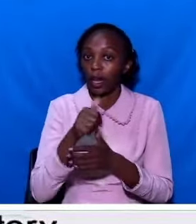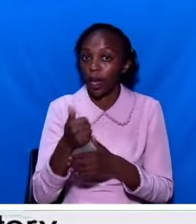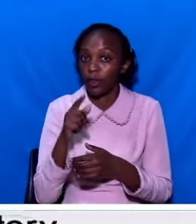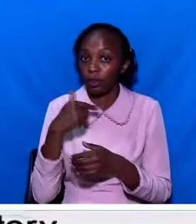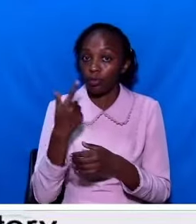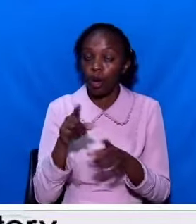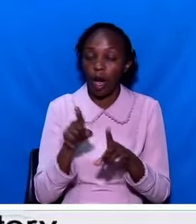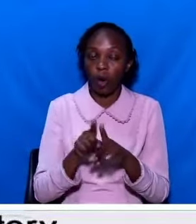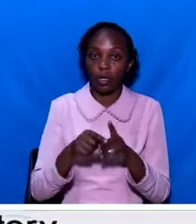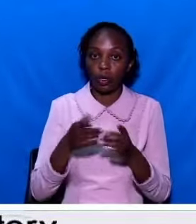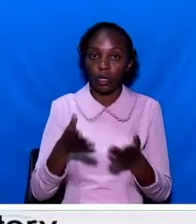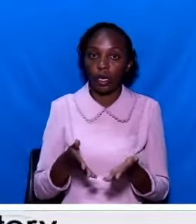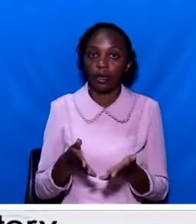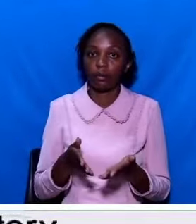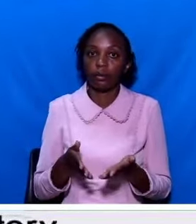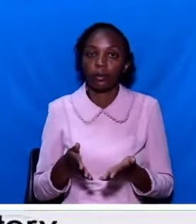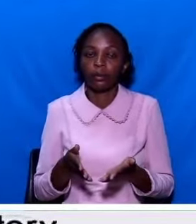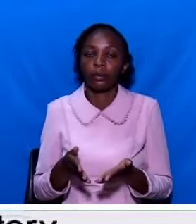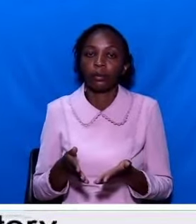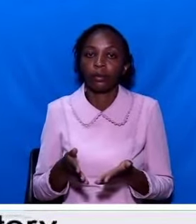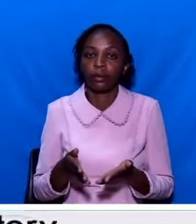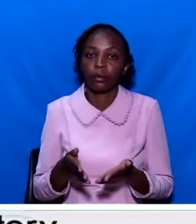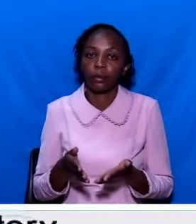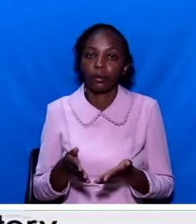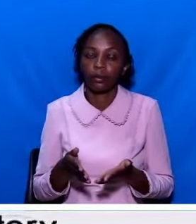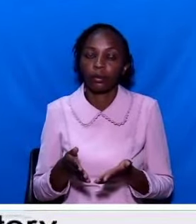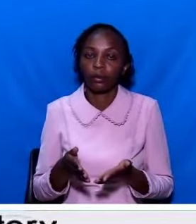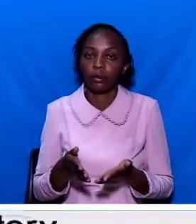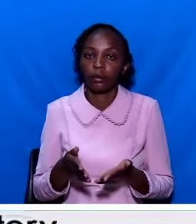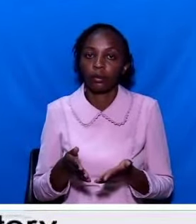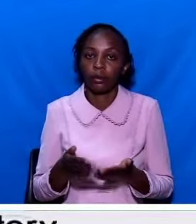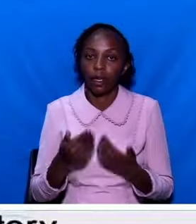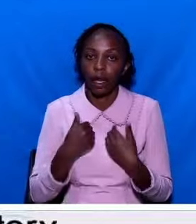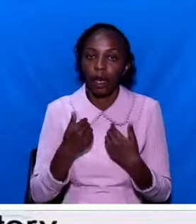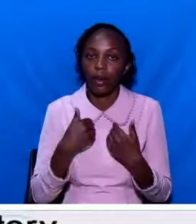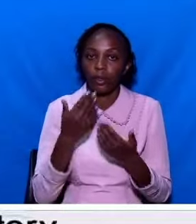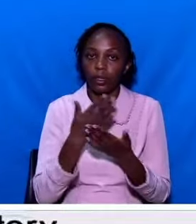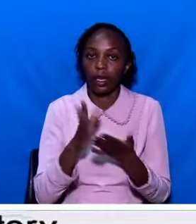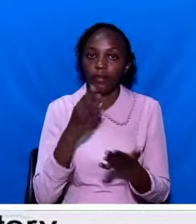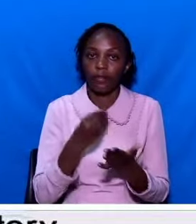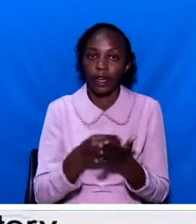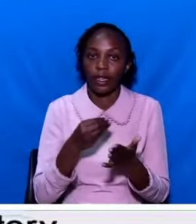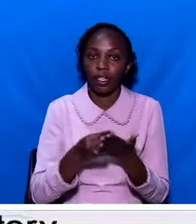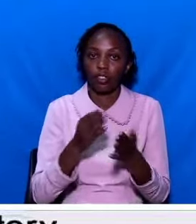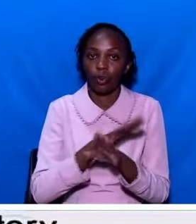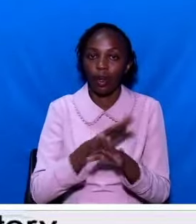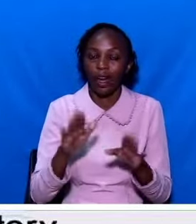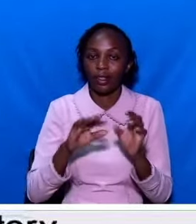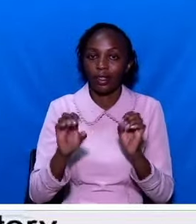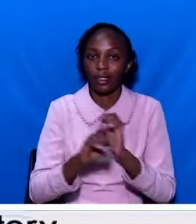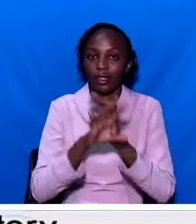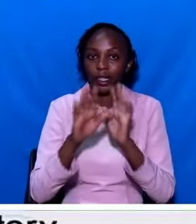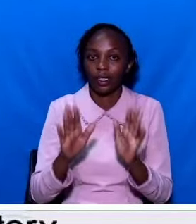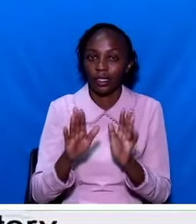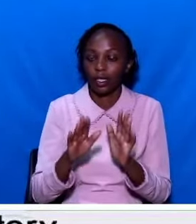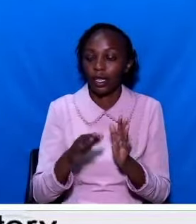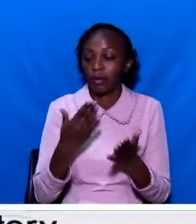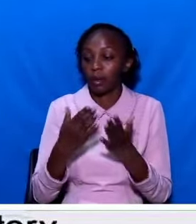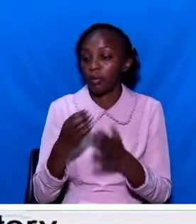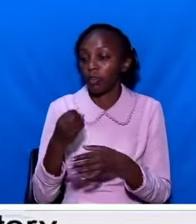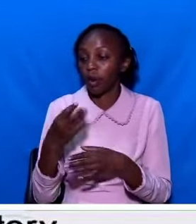who are going through some financial uncertainties. You just lost your job.